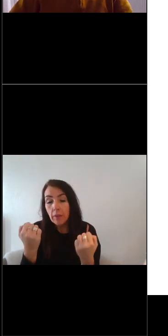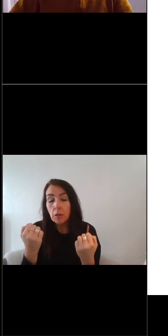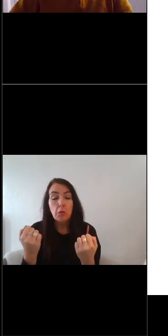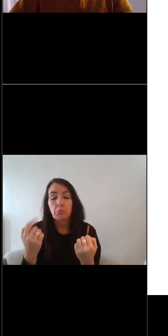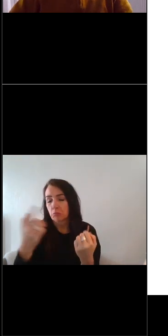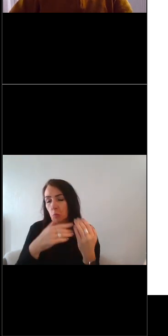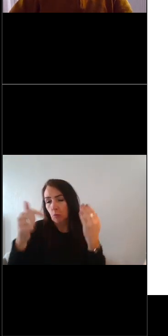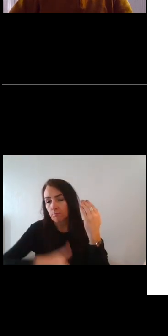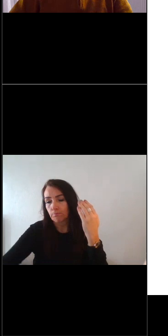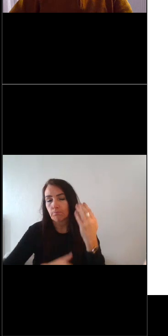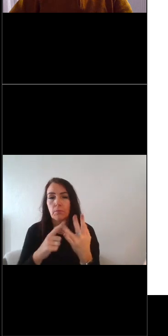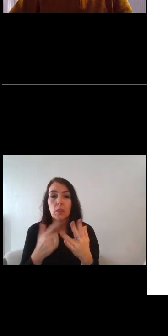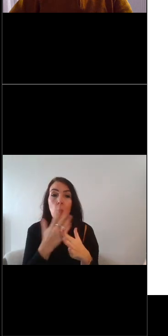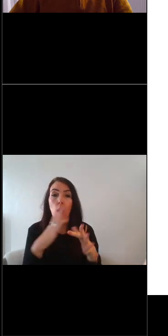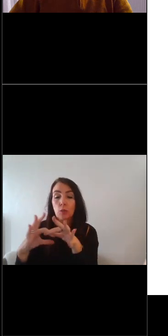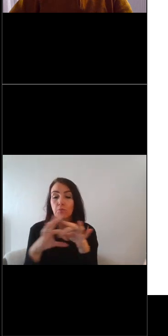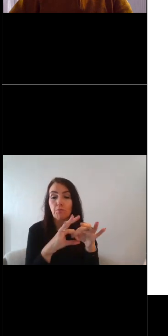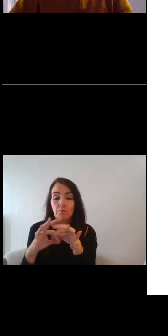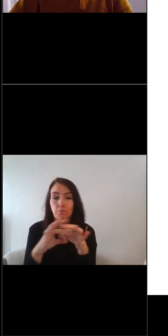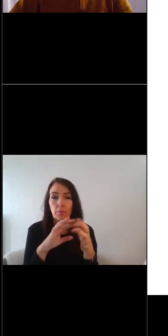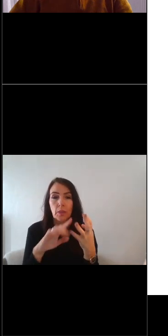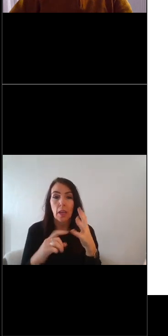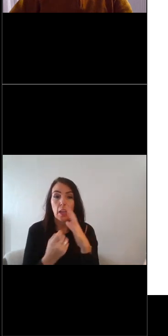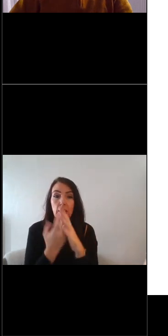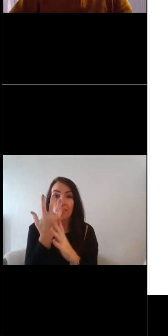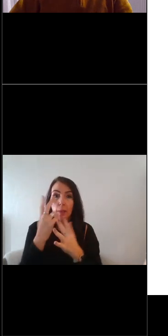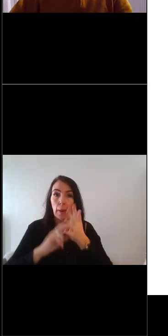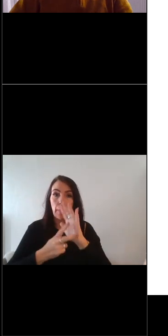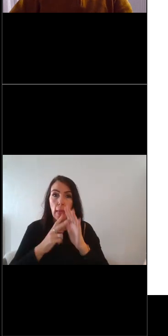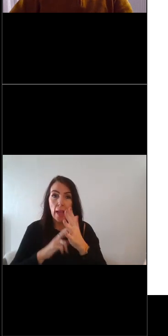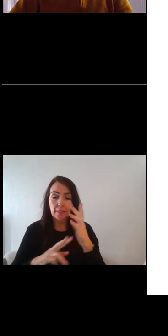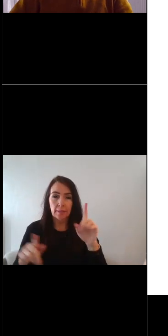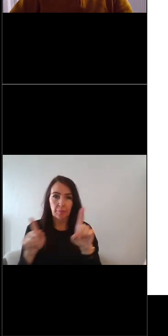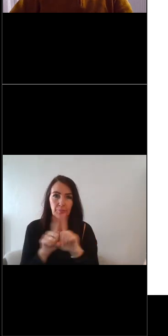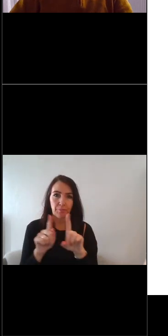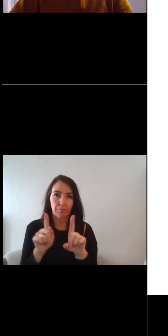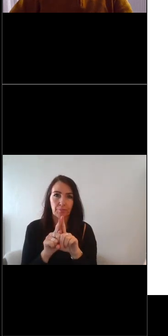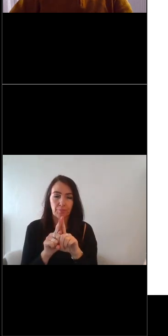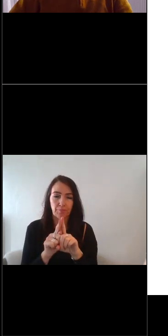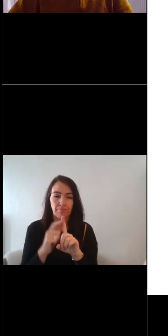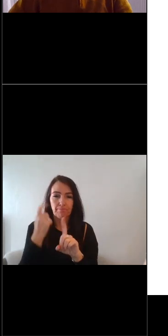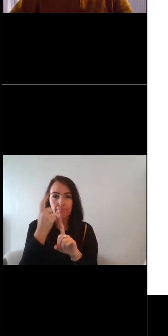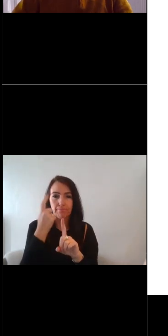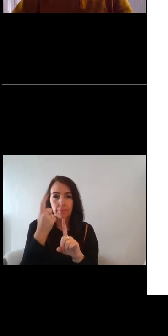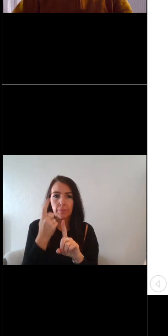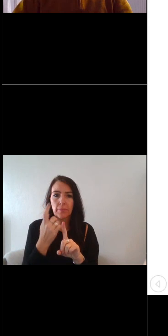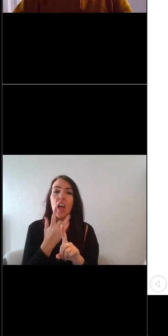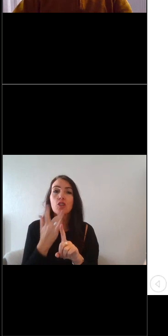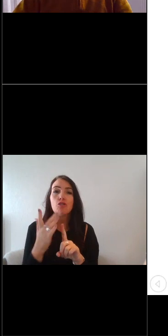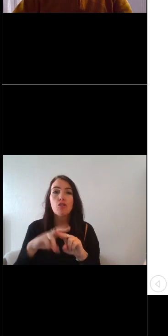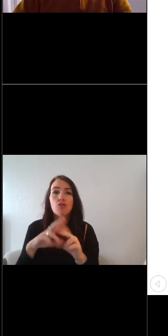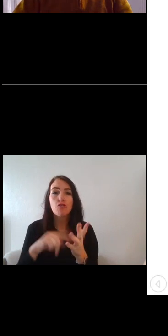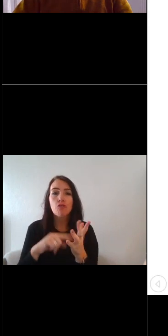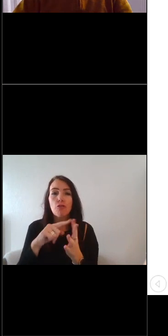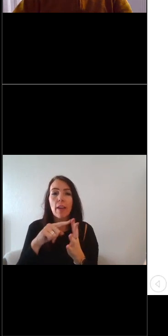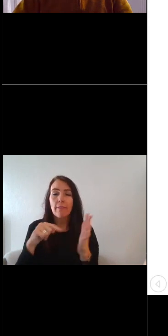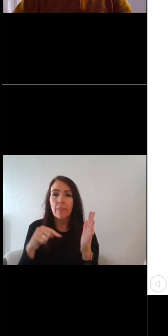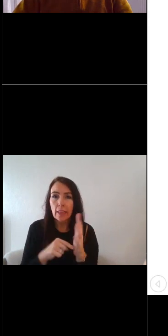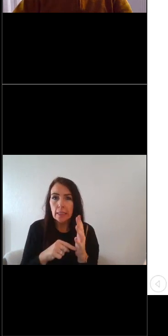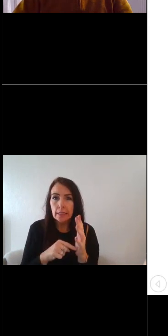working collaboratively, developing the plan, and also consider grey fleet and salary sacrifice and where that